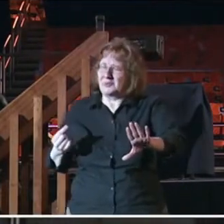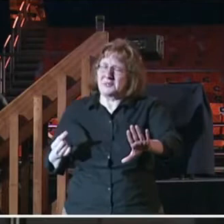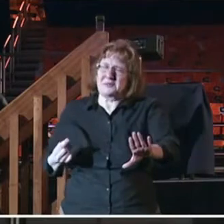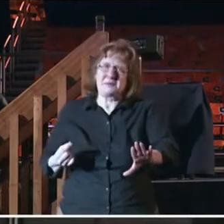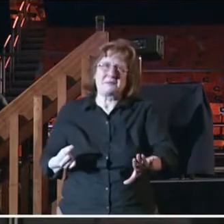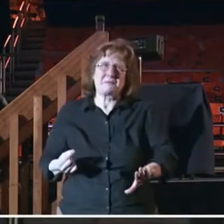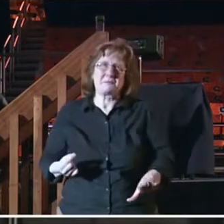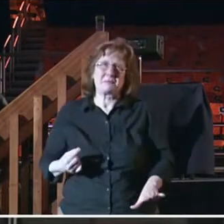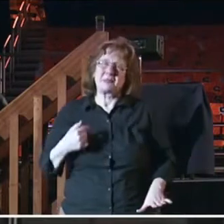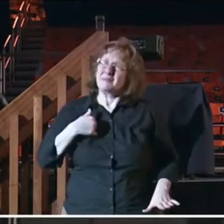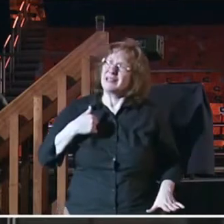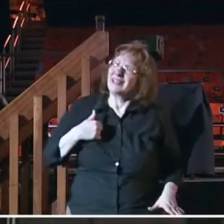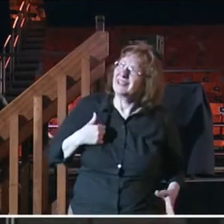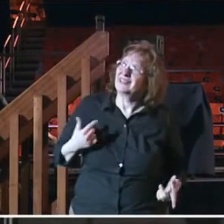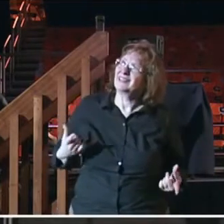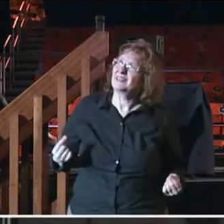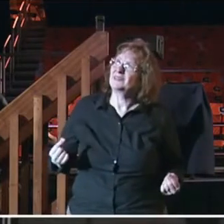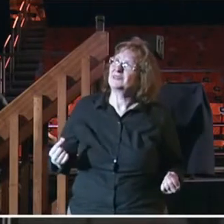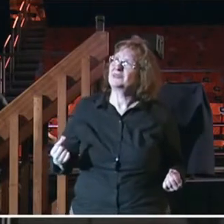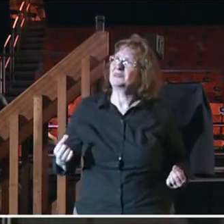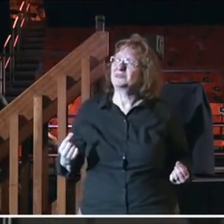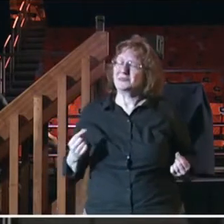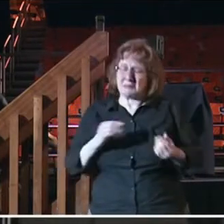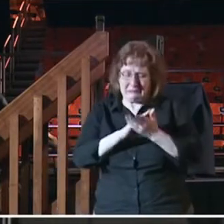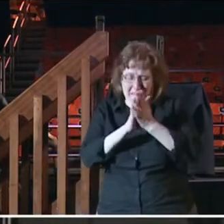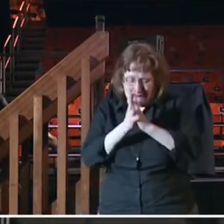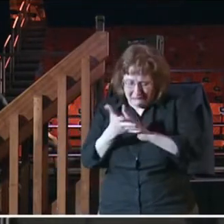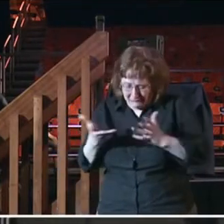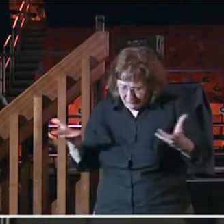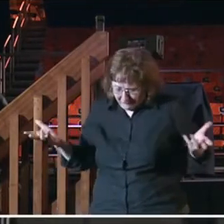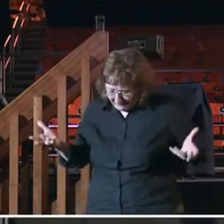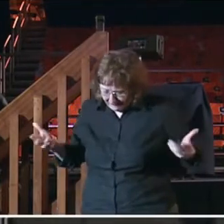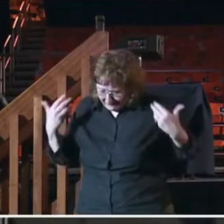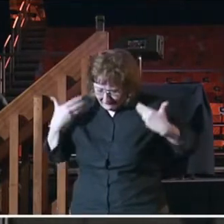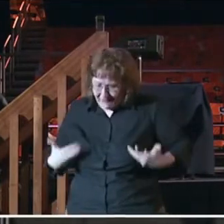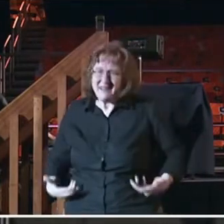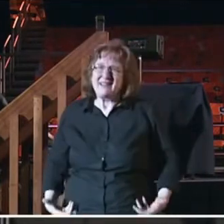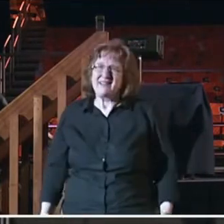air? Am I supposed to be